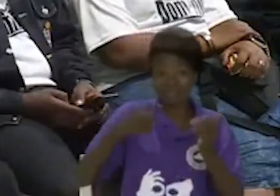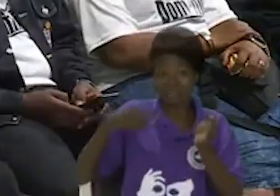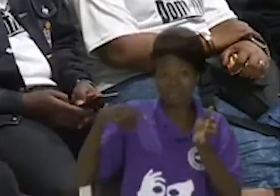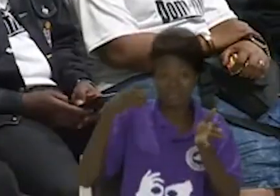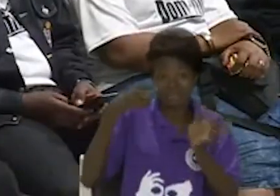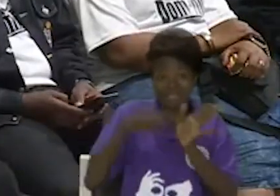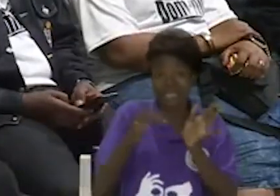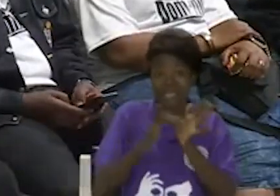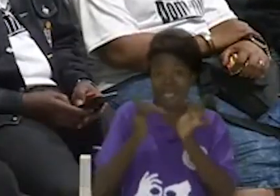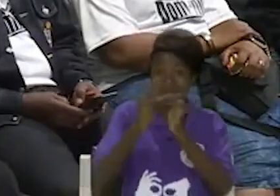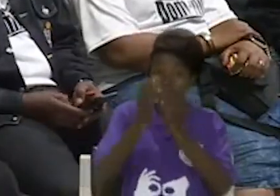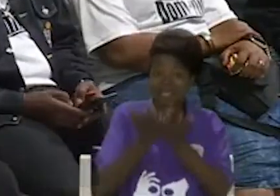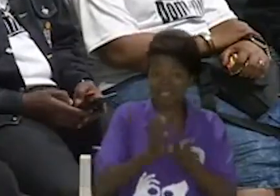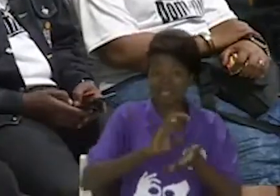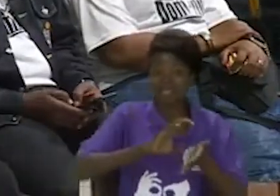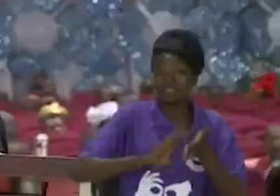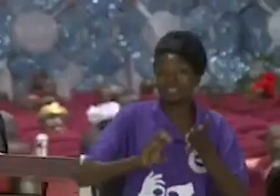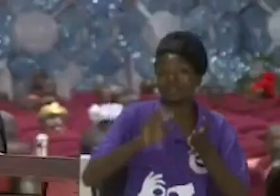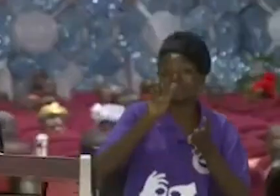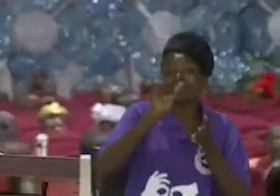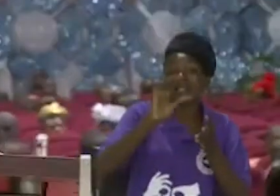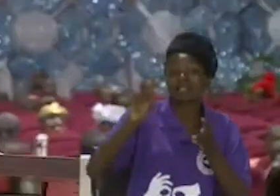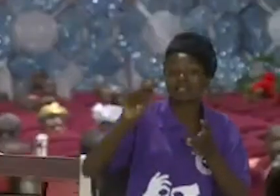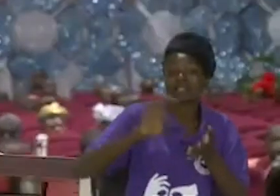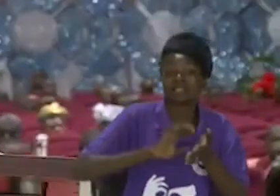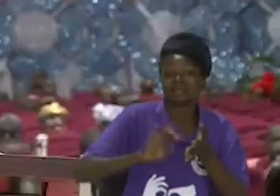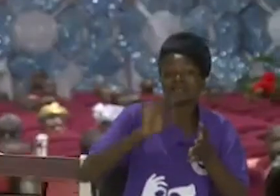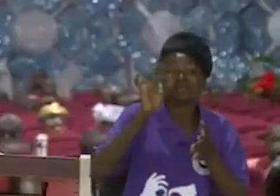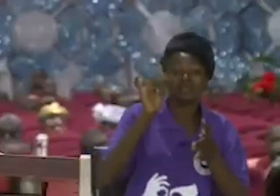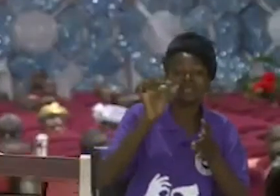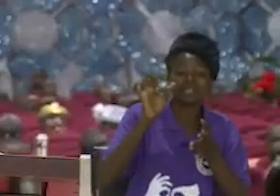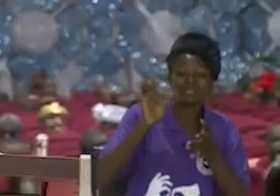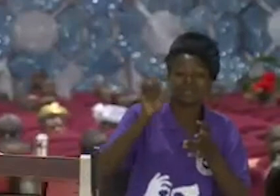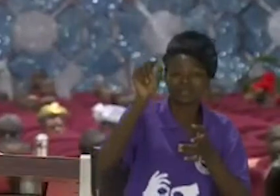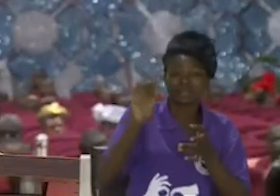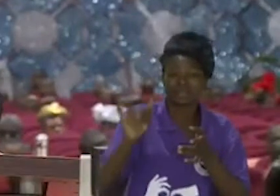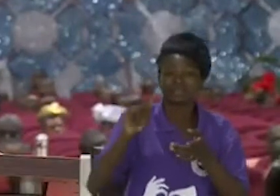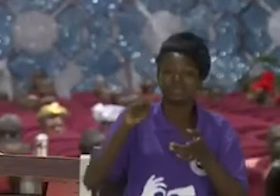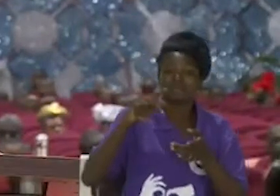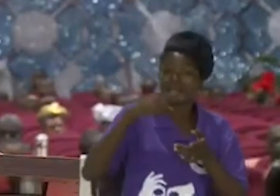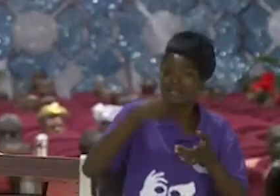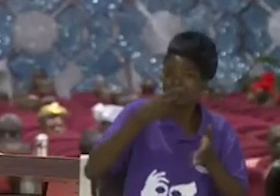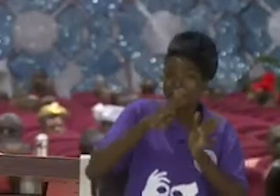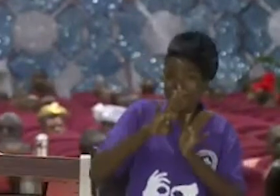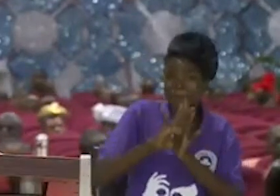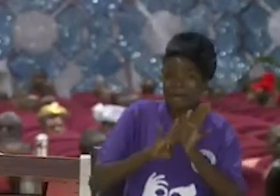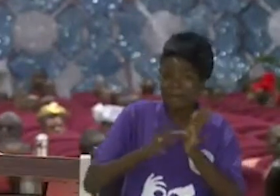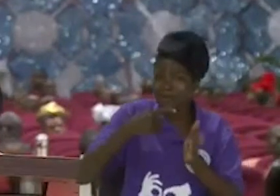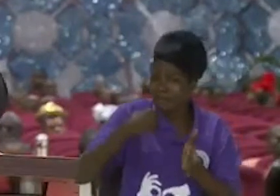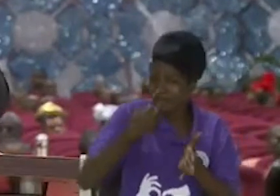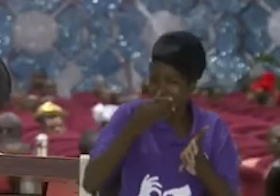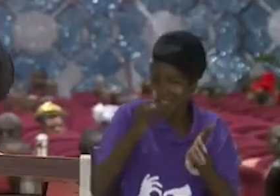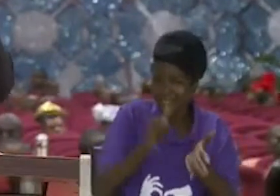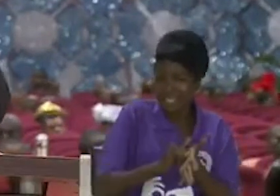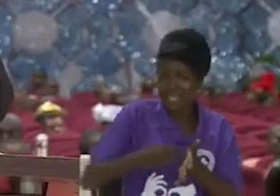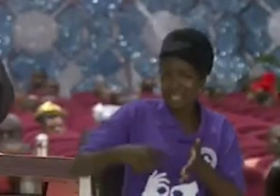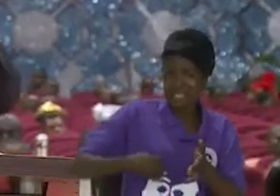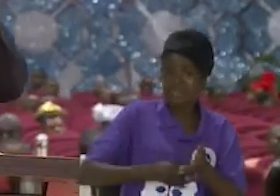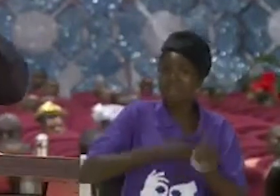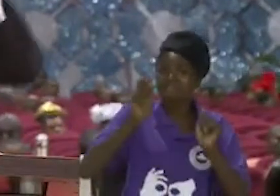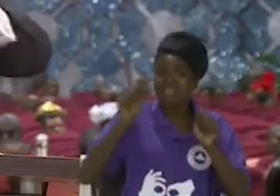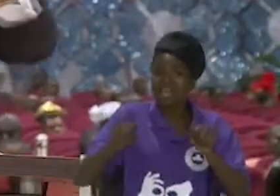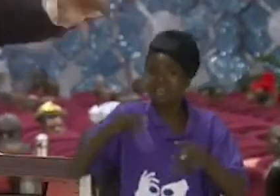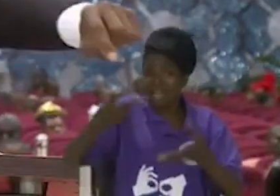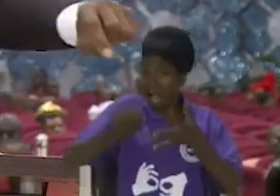from verse 13 to 16. Acts chapter 19 from verse 13 to 16. The Bible says they went to cast out a demon in the name of